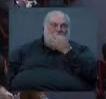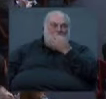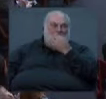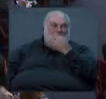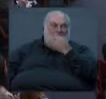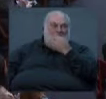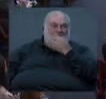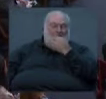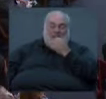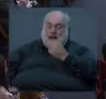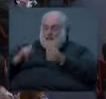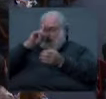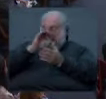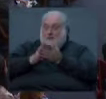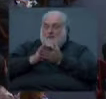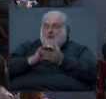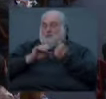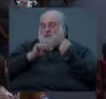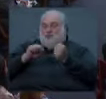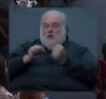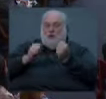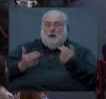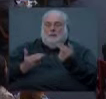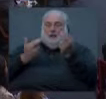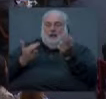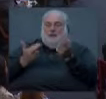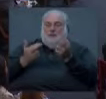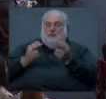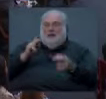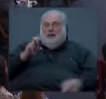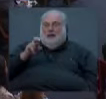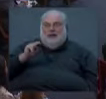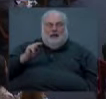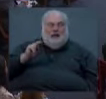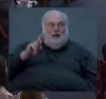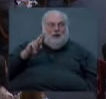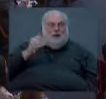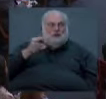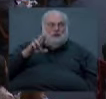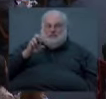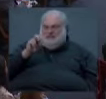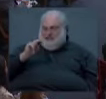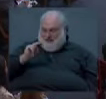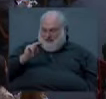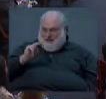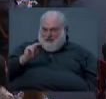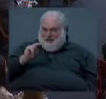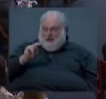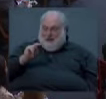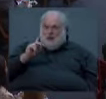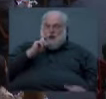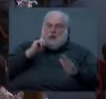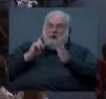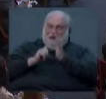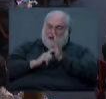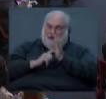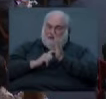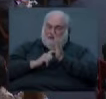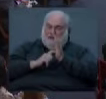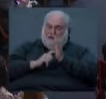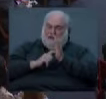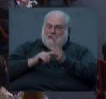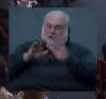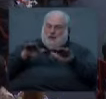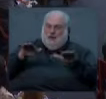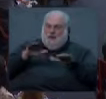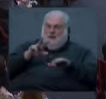Yes, and I think we have a great recommendation from Director Ken Richardson. We want to take this time right now to really recognize the